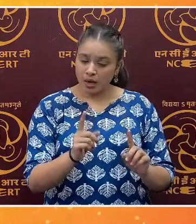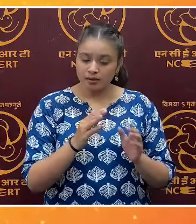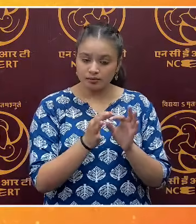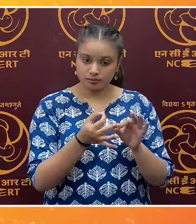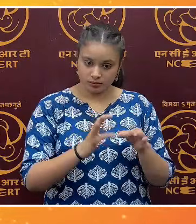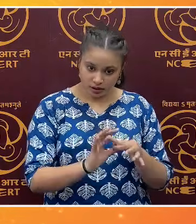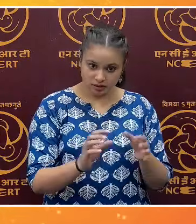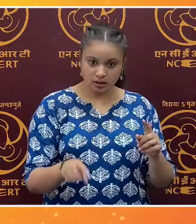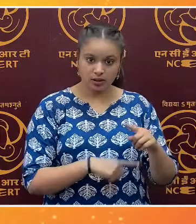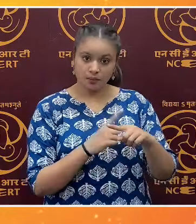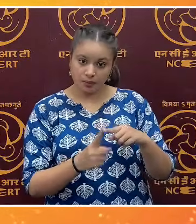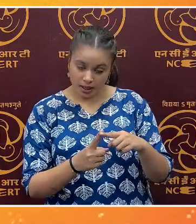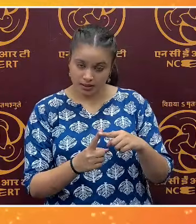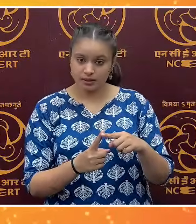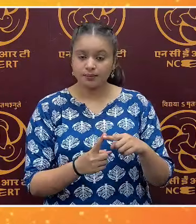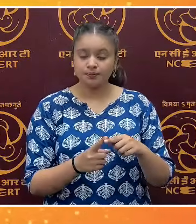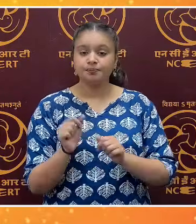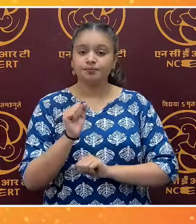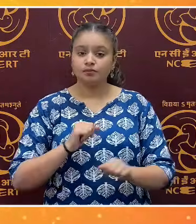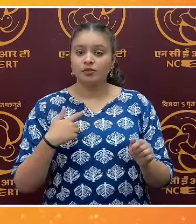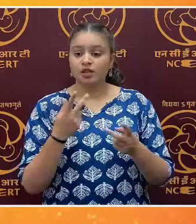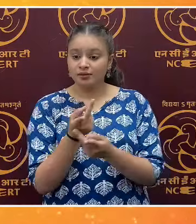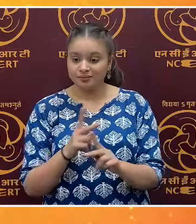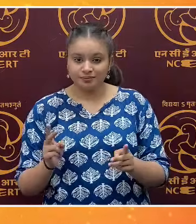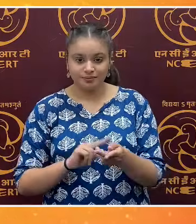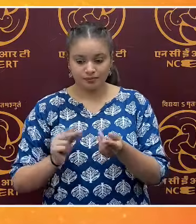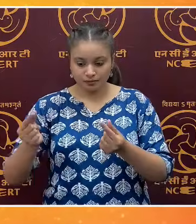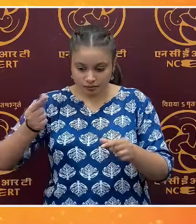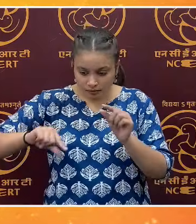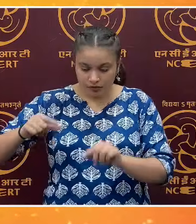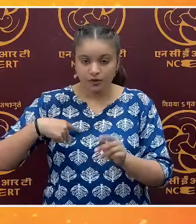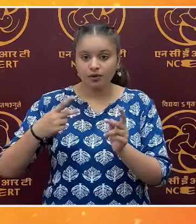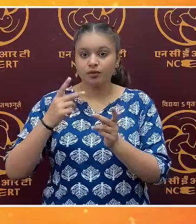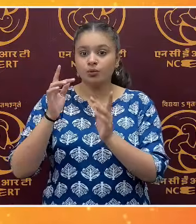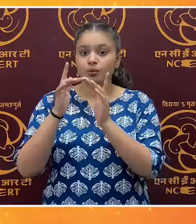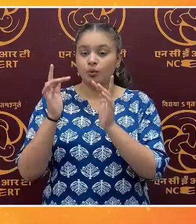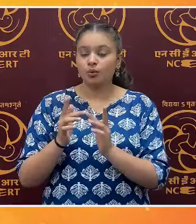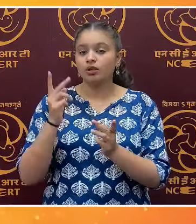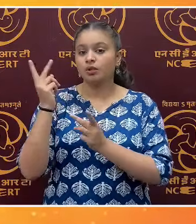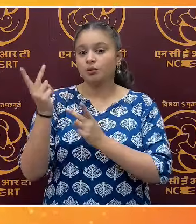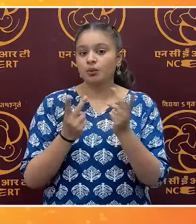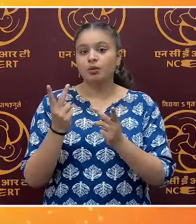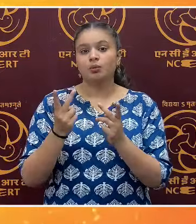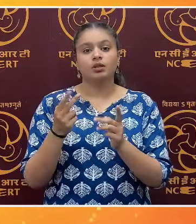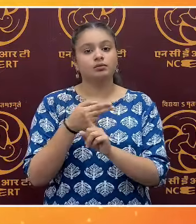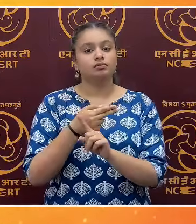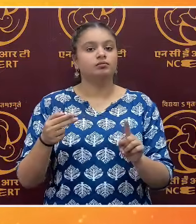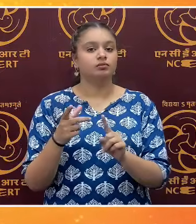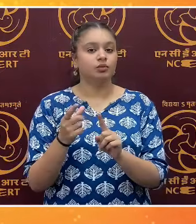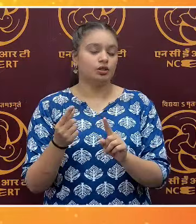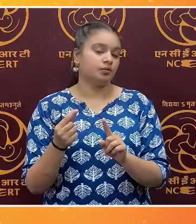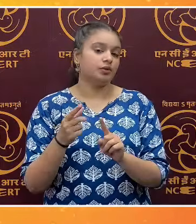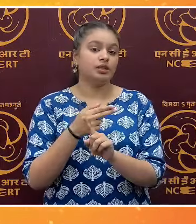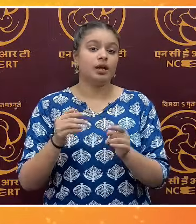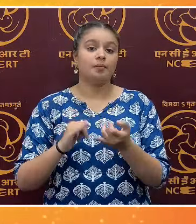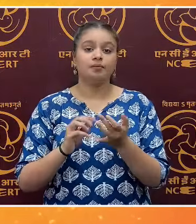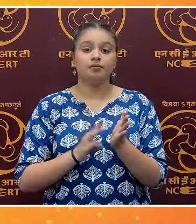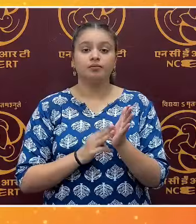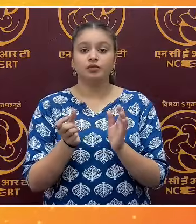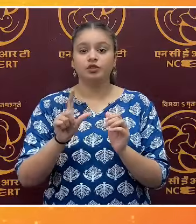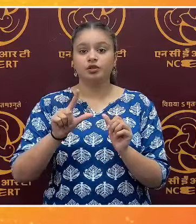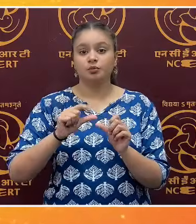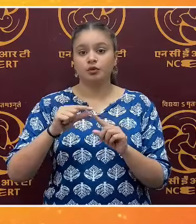NCERT textbooks, but you can also perform the experiments virtually, and we call them simulations. It's not just about learning the